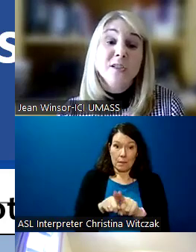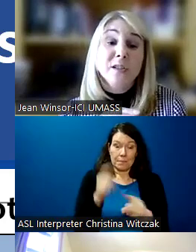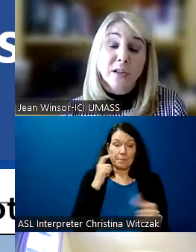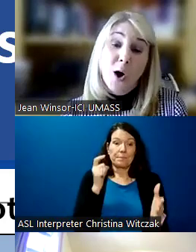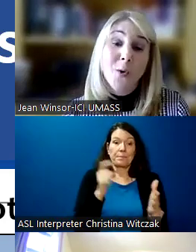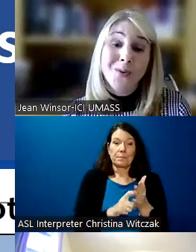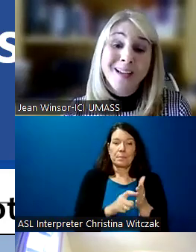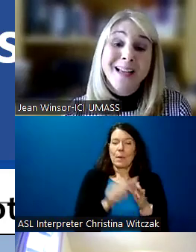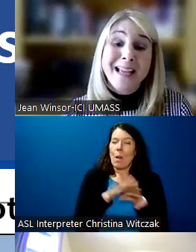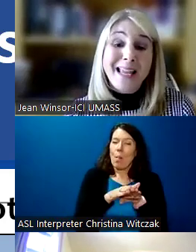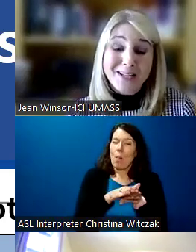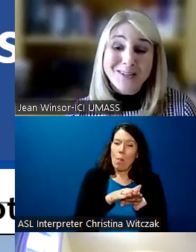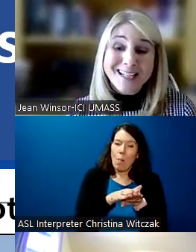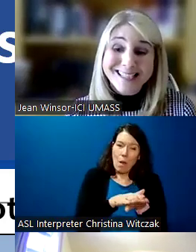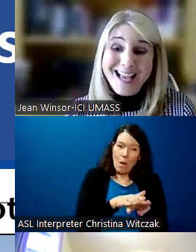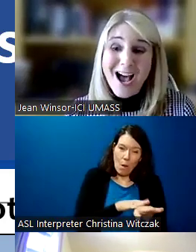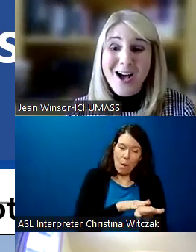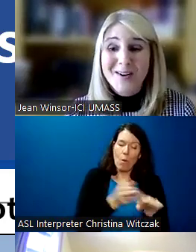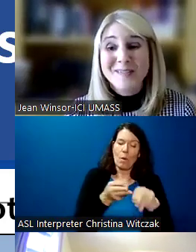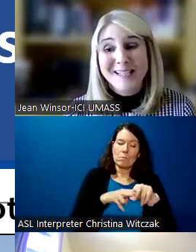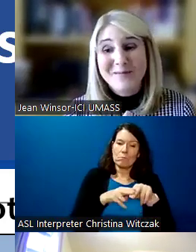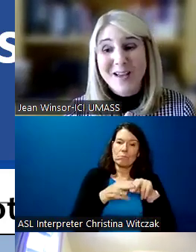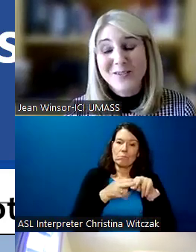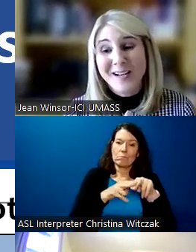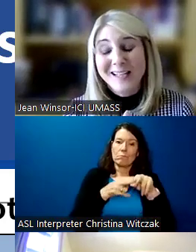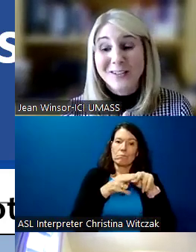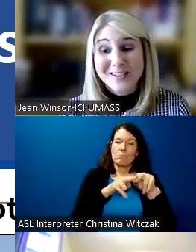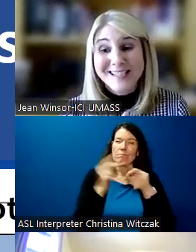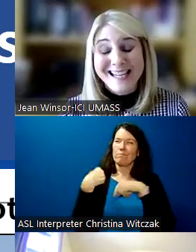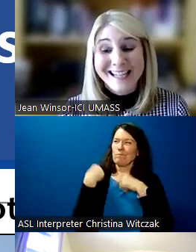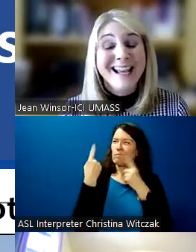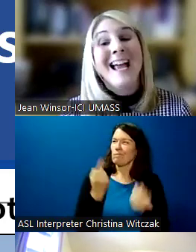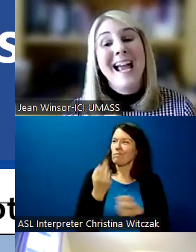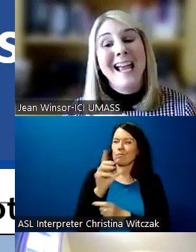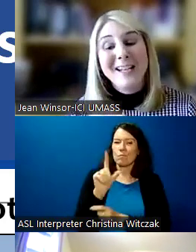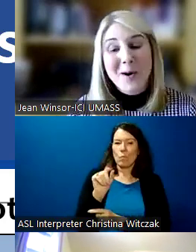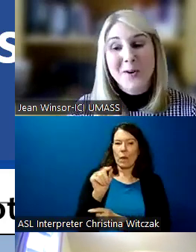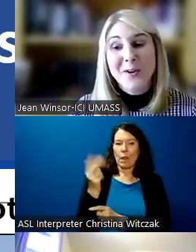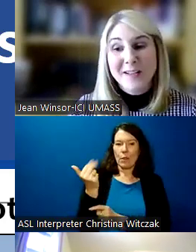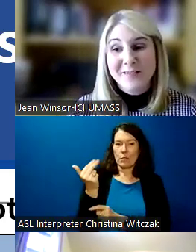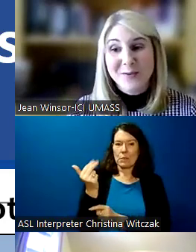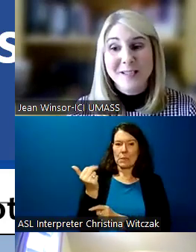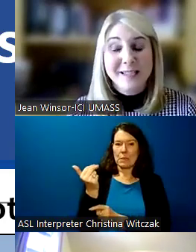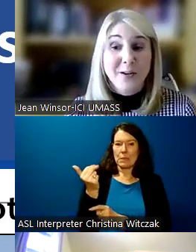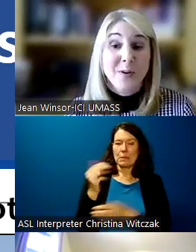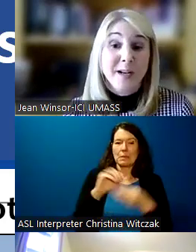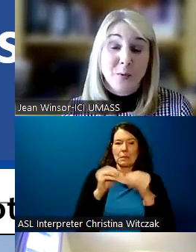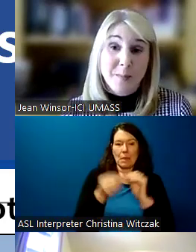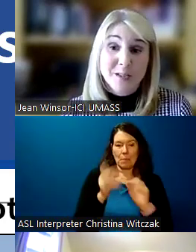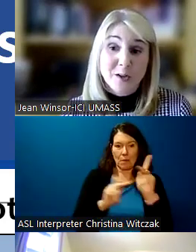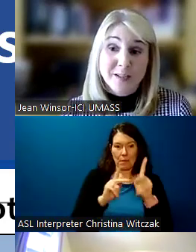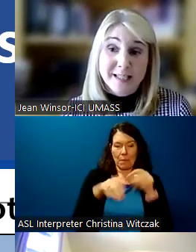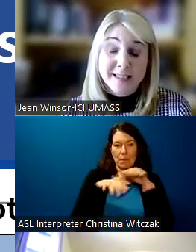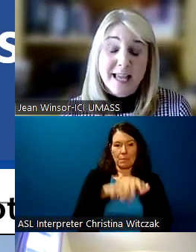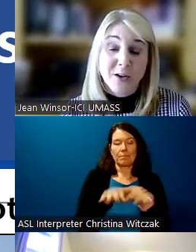very slow increase since about 2013 in the number of individuals in integrated